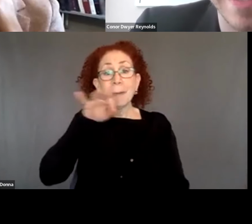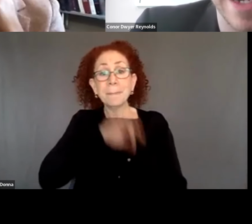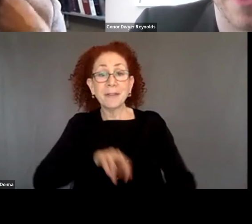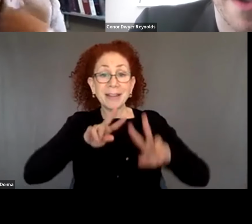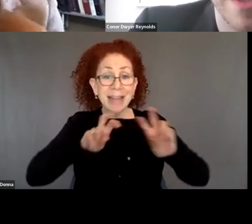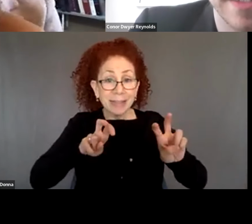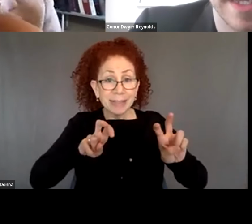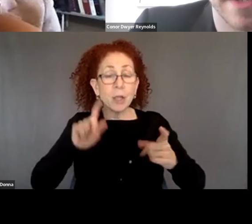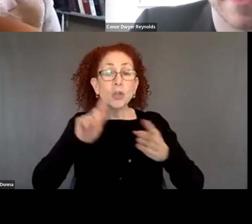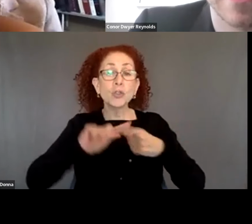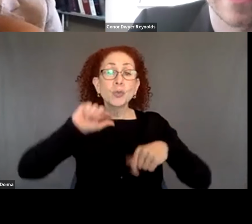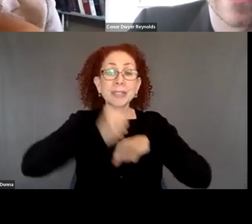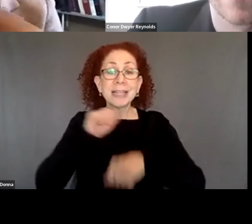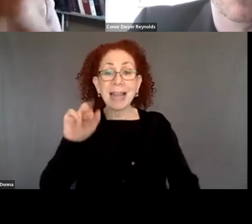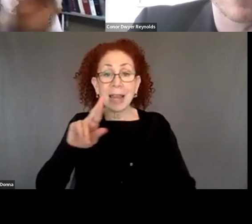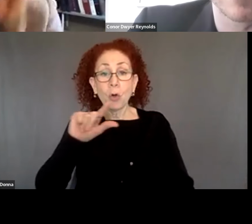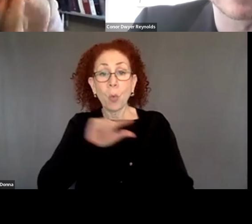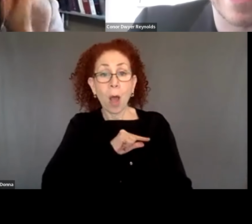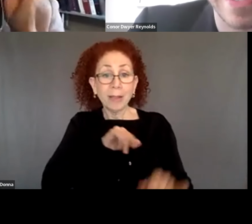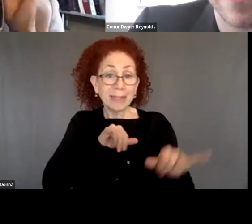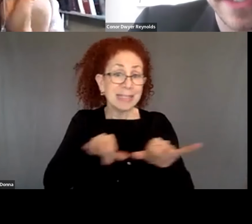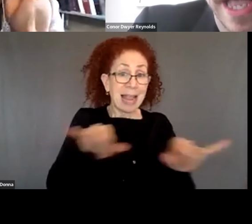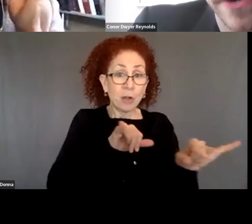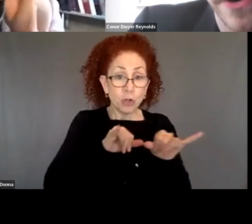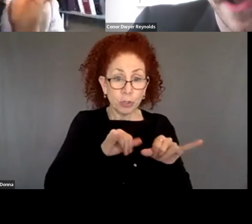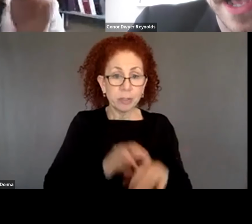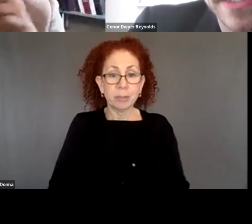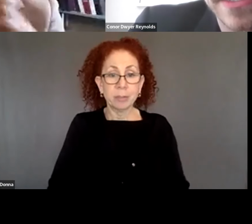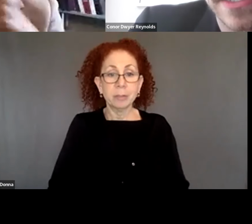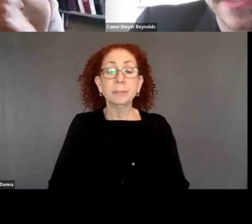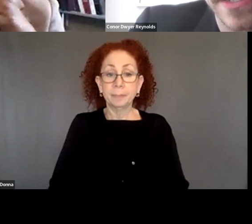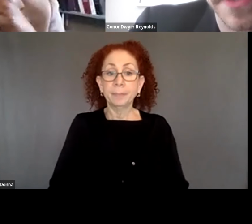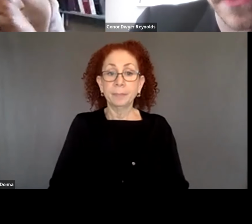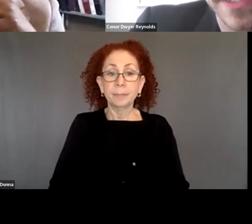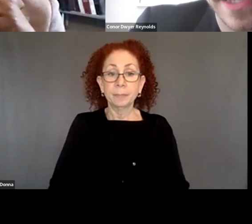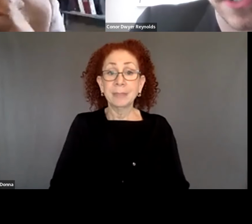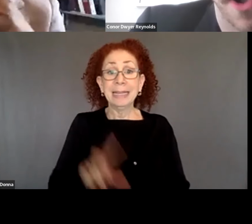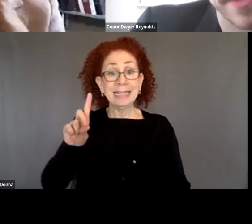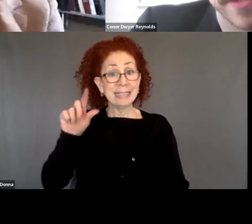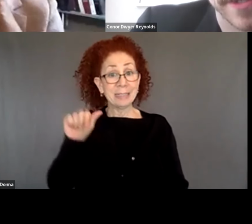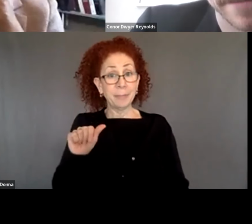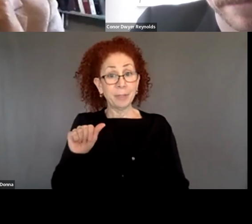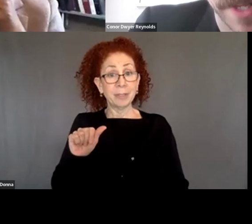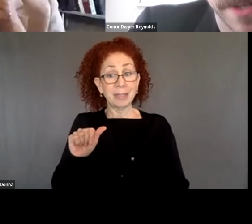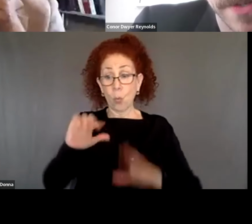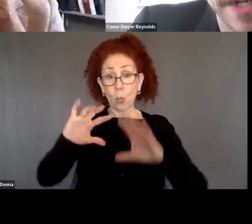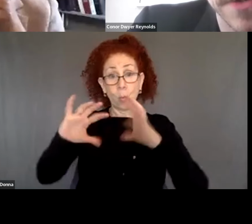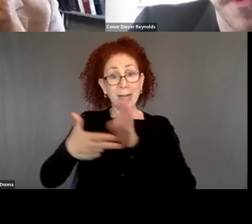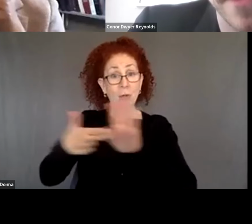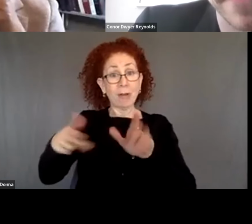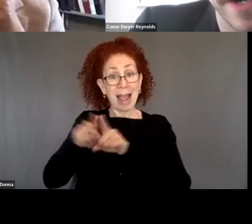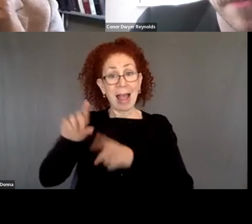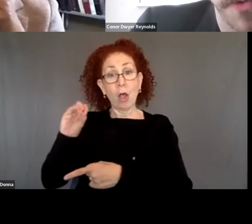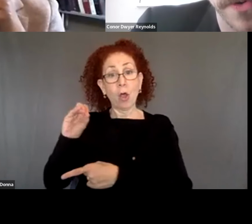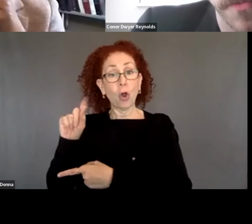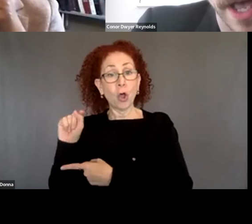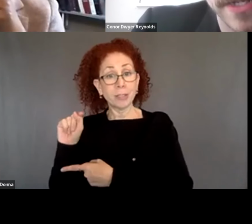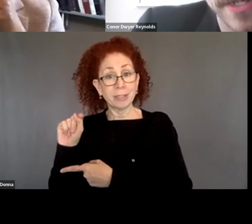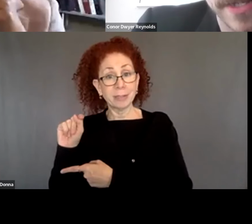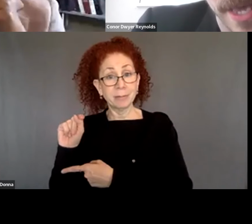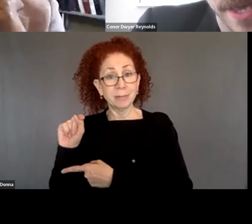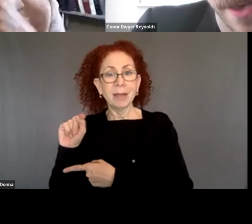of setting air quality standards, we entirely categorize disabilities as costs. So that is one very